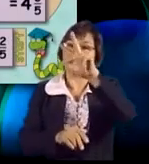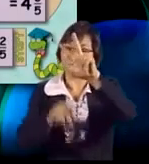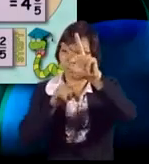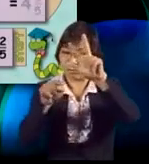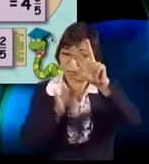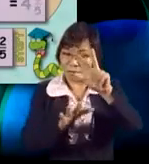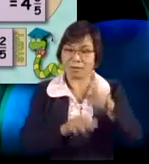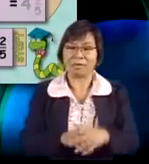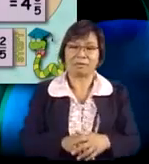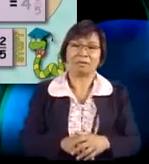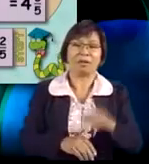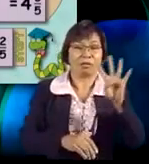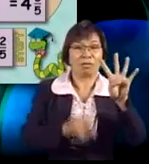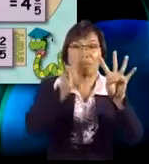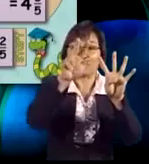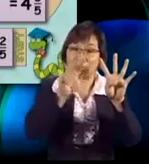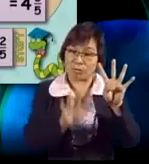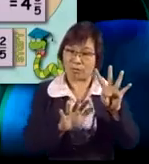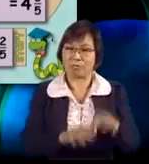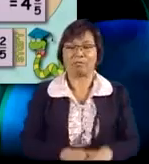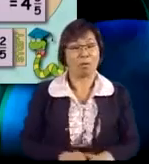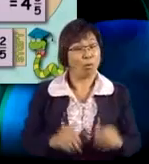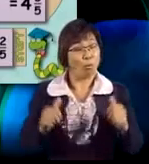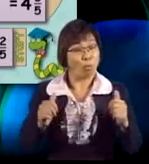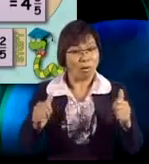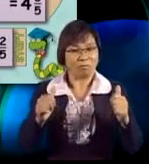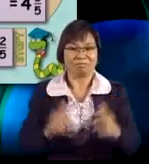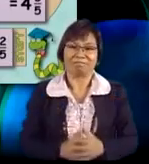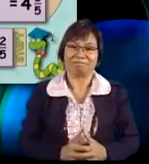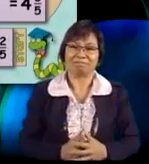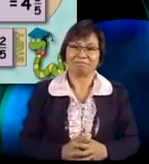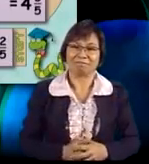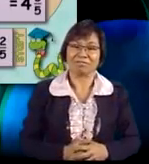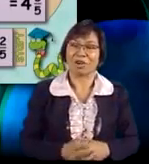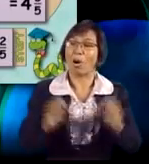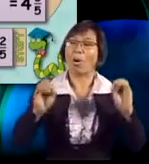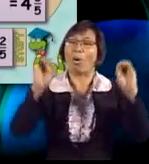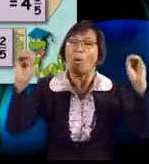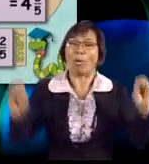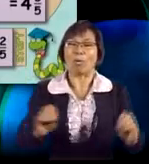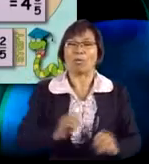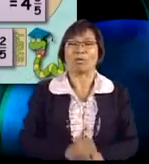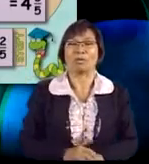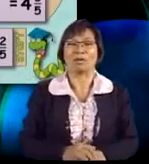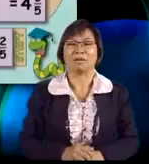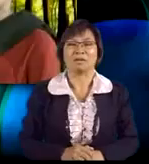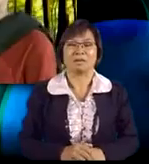3/5. It is not complete, Nick. 4 and 3/5. What?